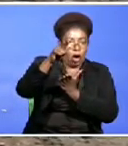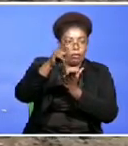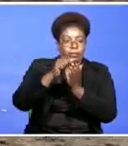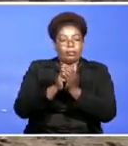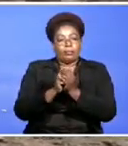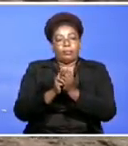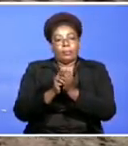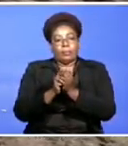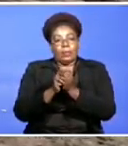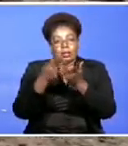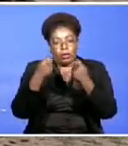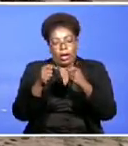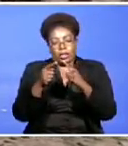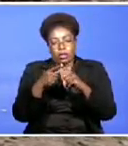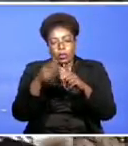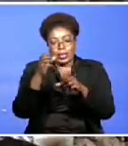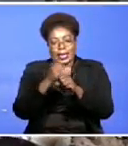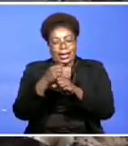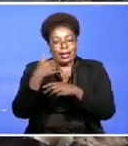reestablish that contact proved